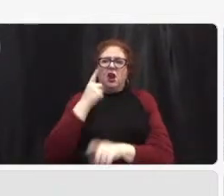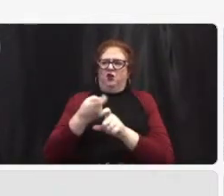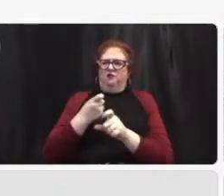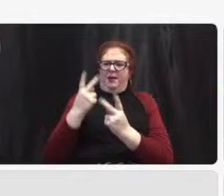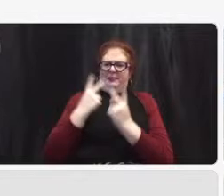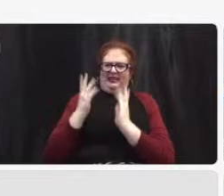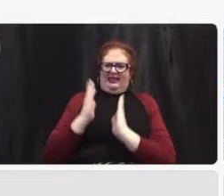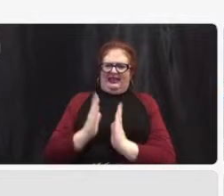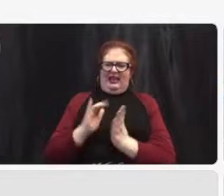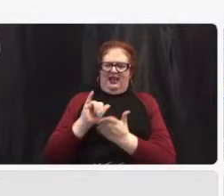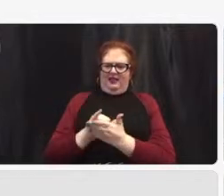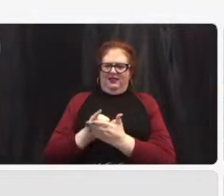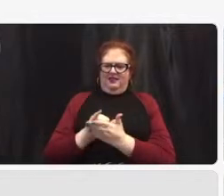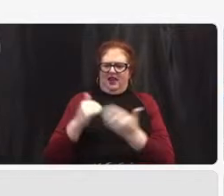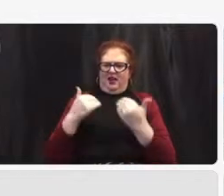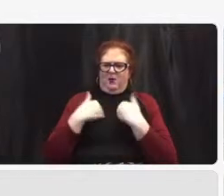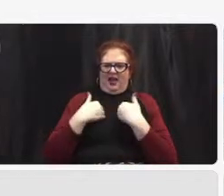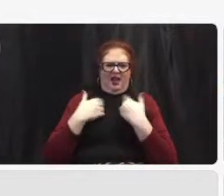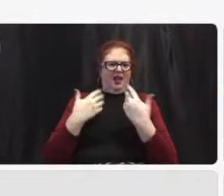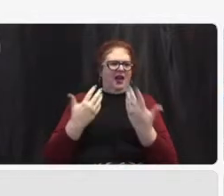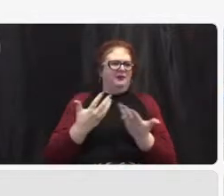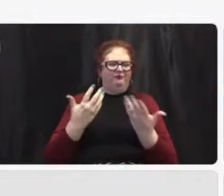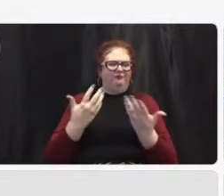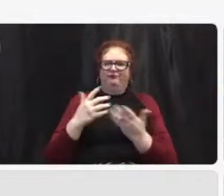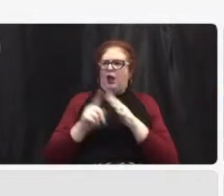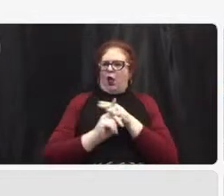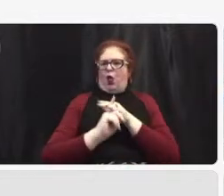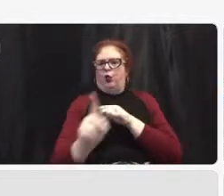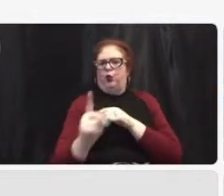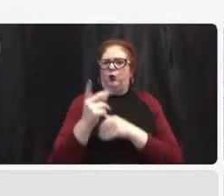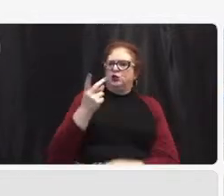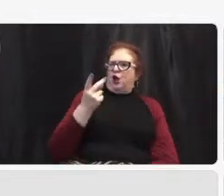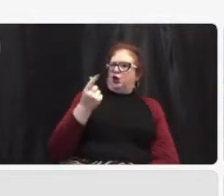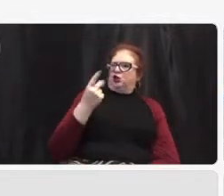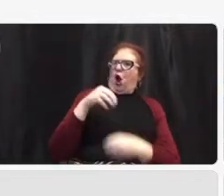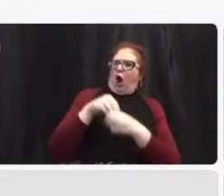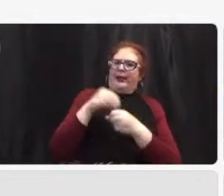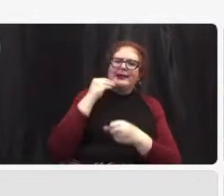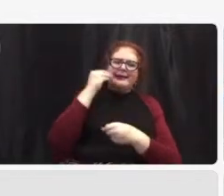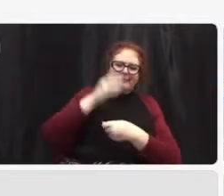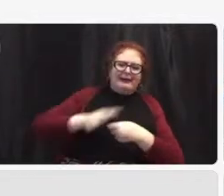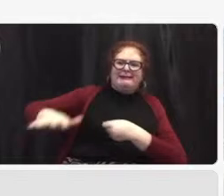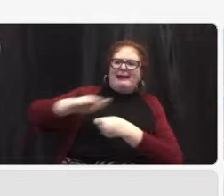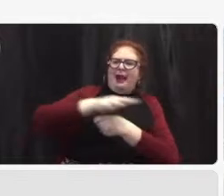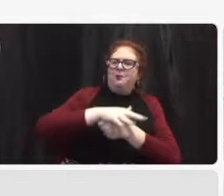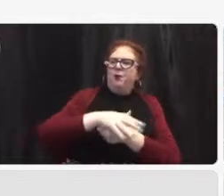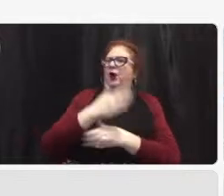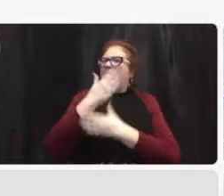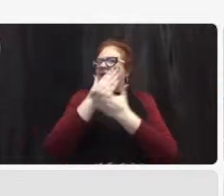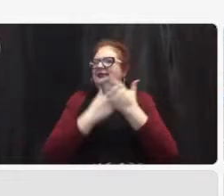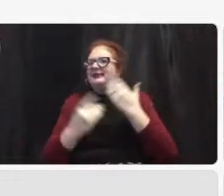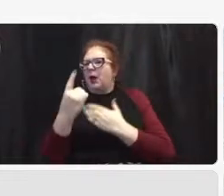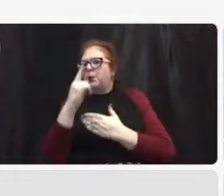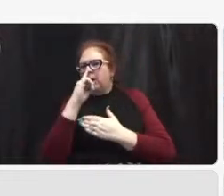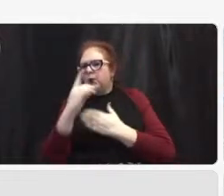like a loose dog in a neighborhood and someone had been bitten. I know that someone had reached out to us about